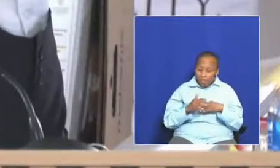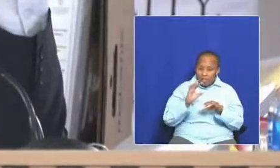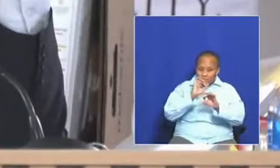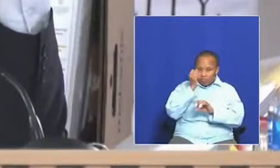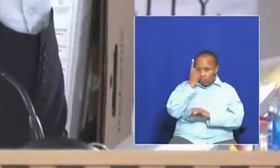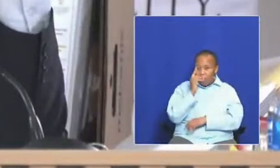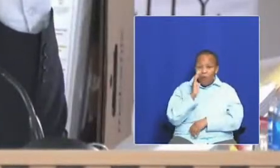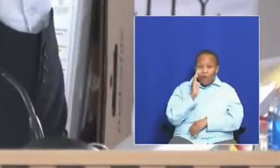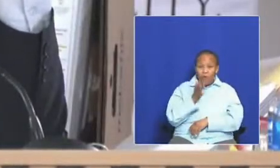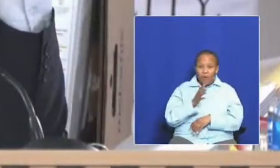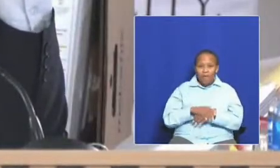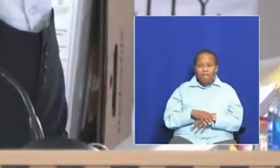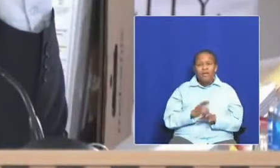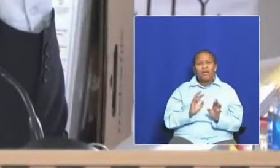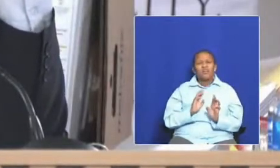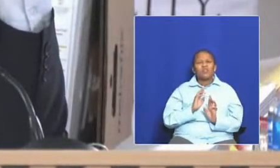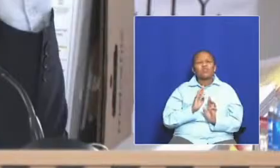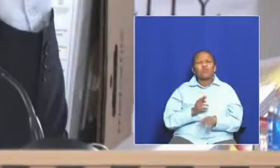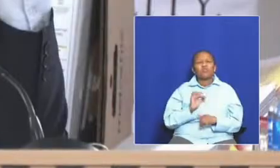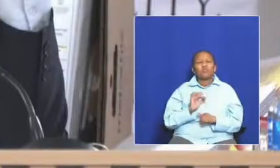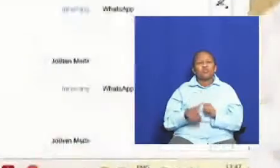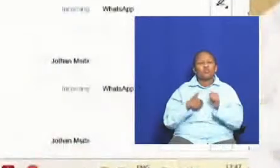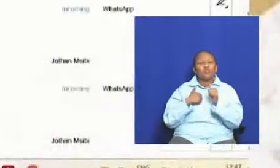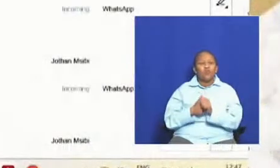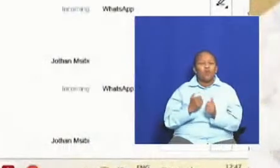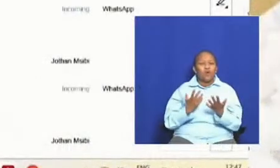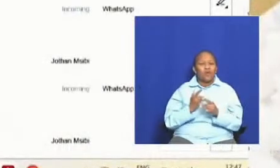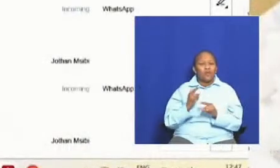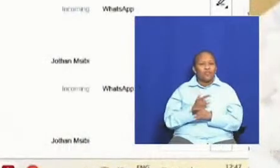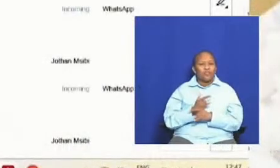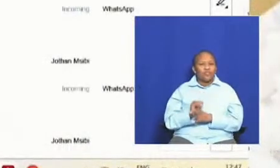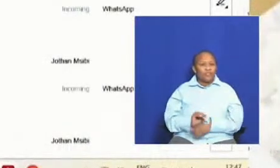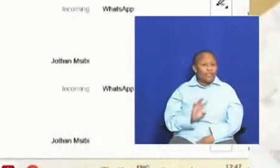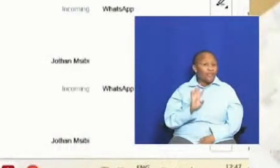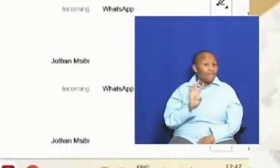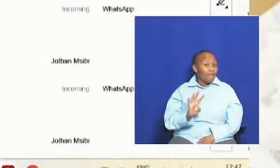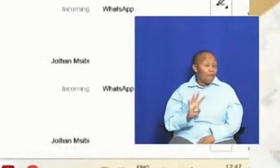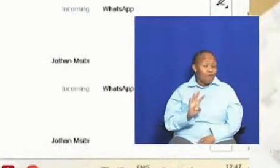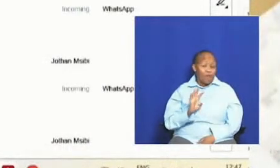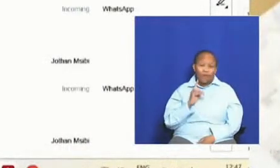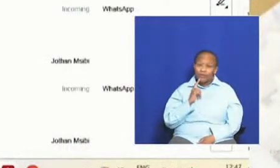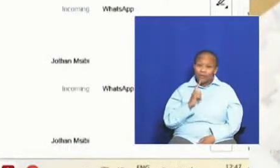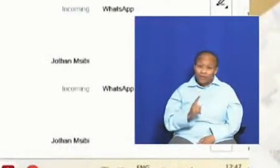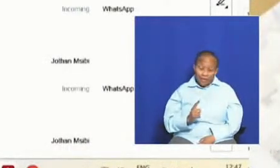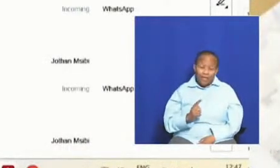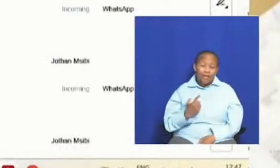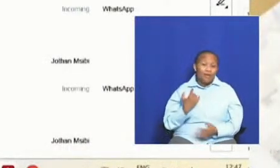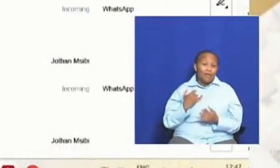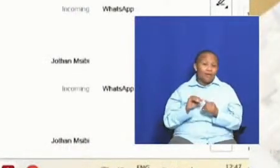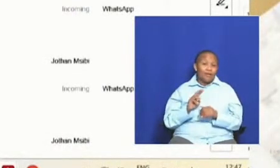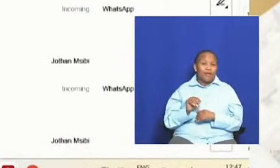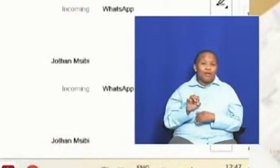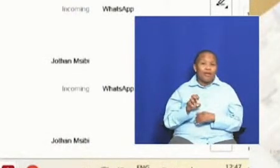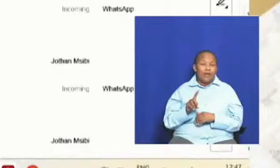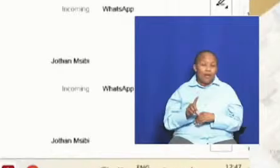follows at chat 4. And you say Nedbank is proof of payment. That's what I wanted to